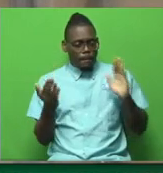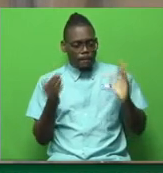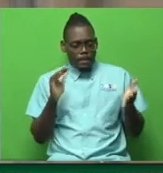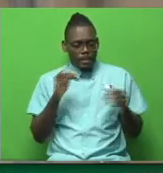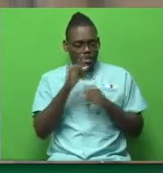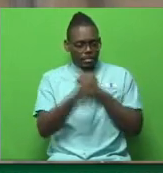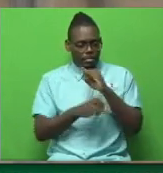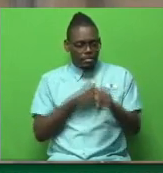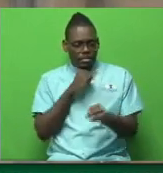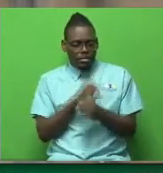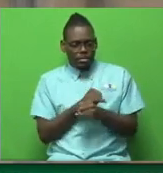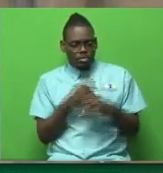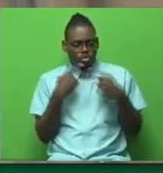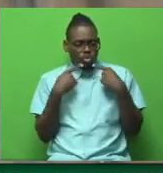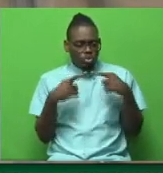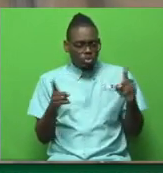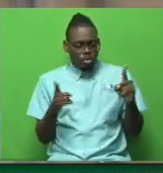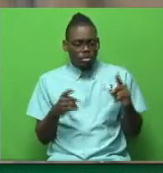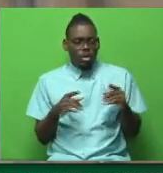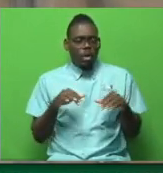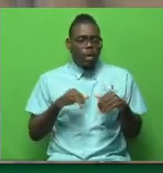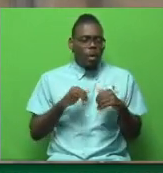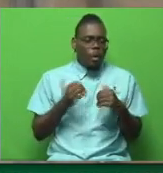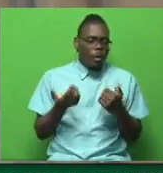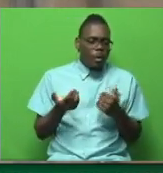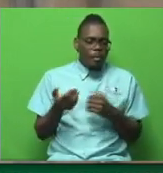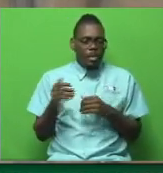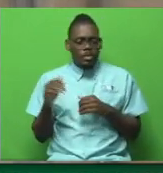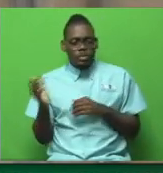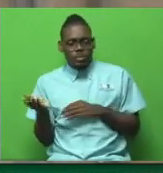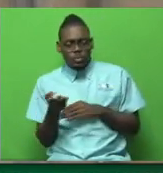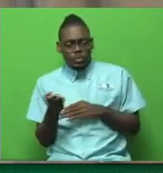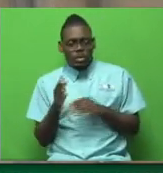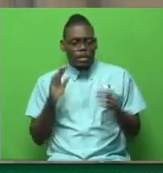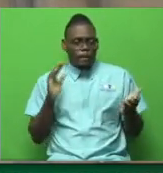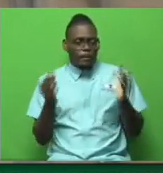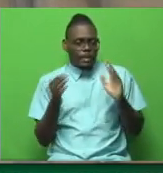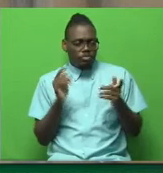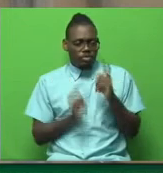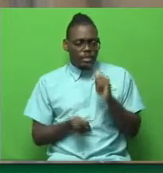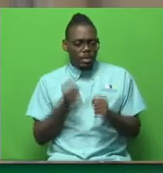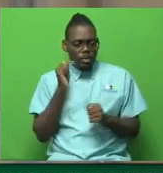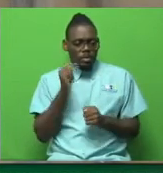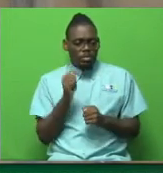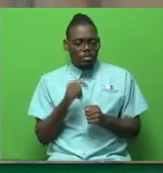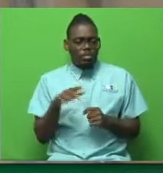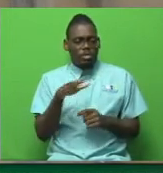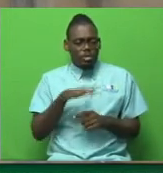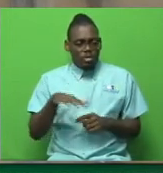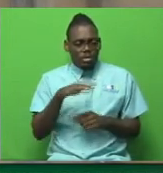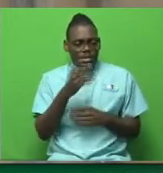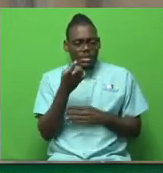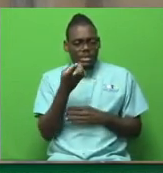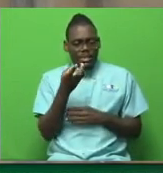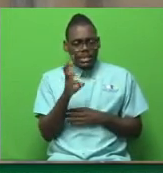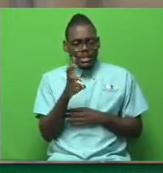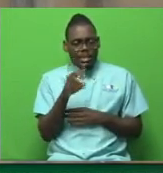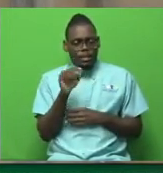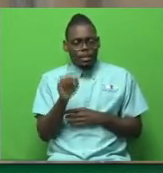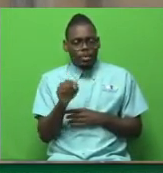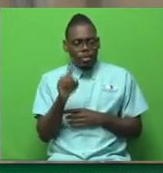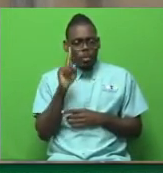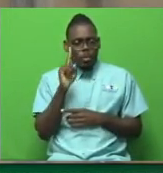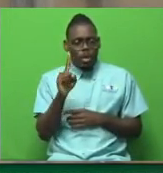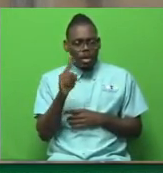measure the case fatality ratio it ranges from a high of 18.1 do you know where Trinidad and